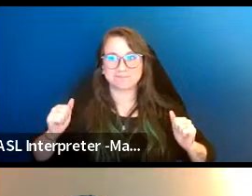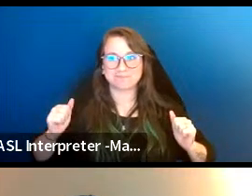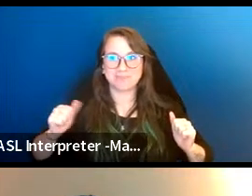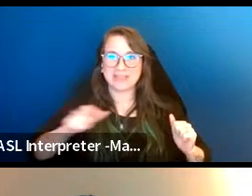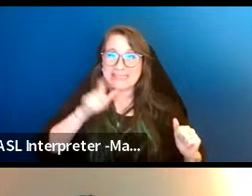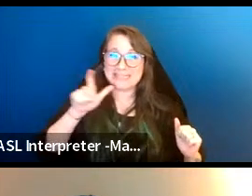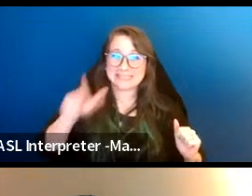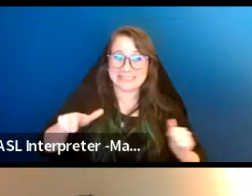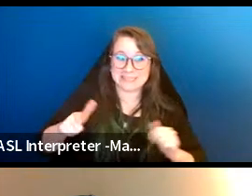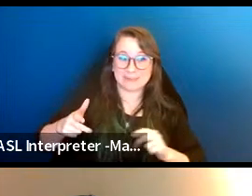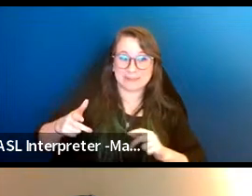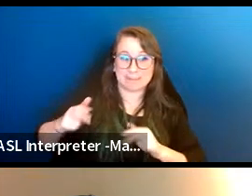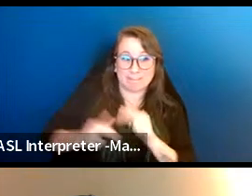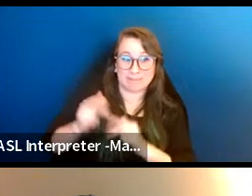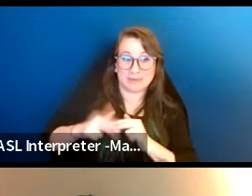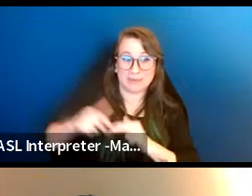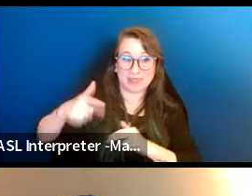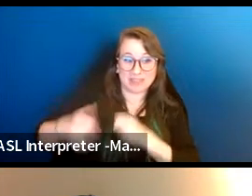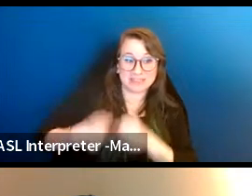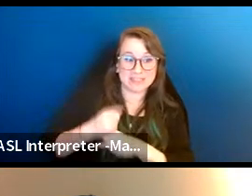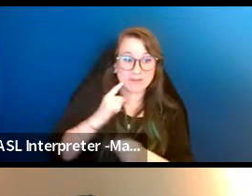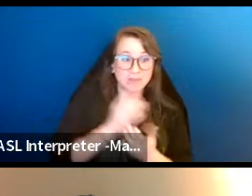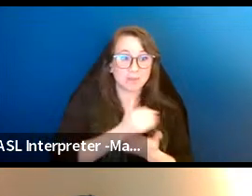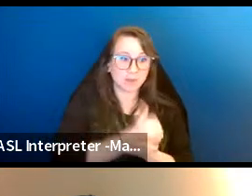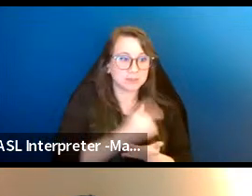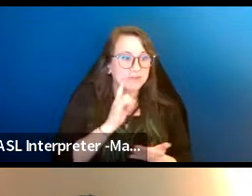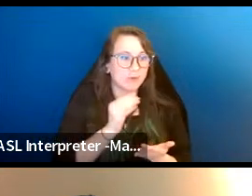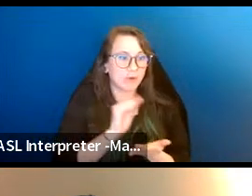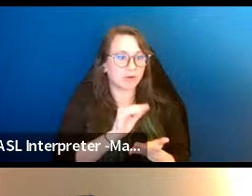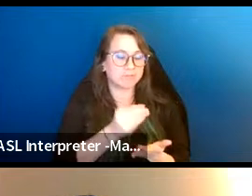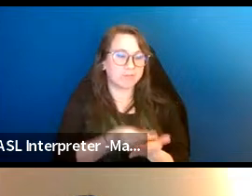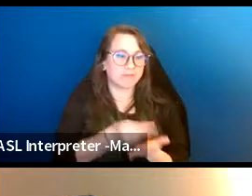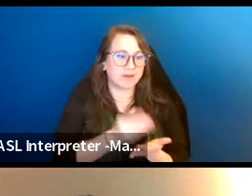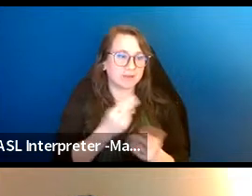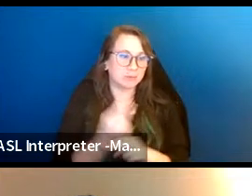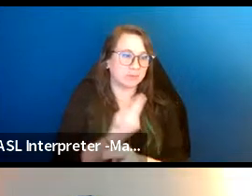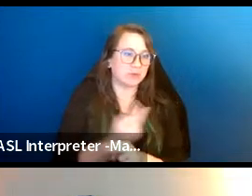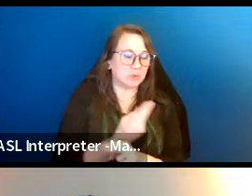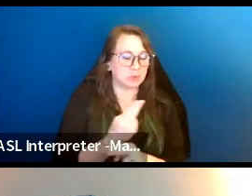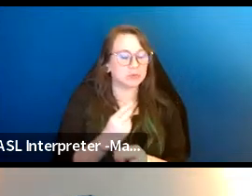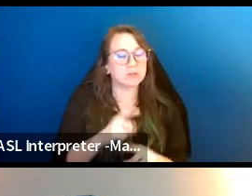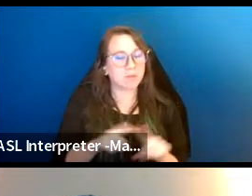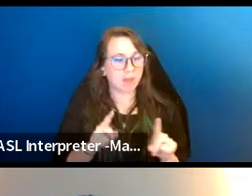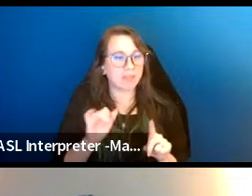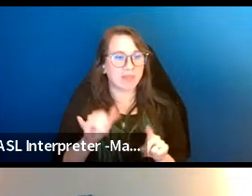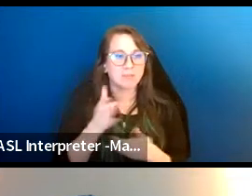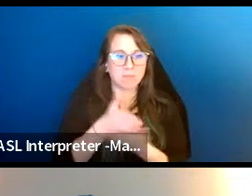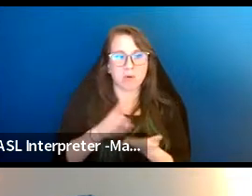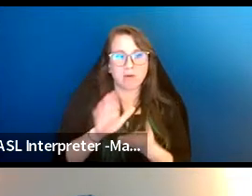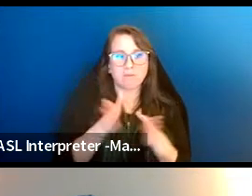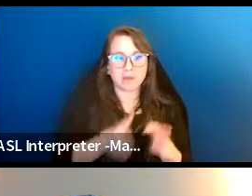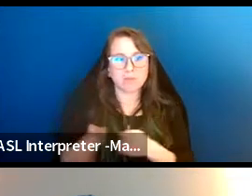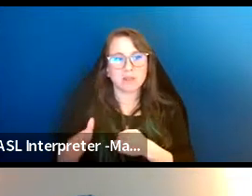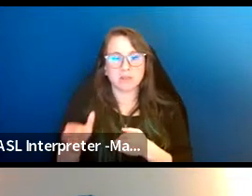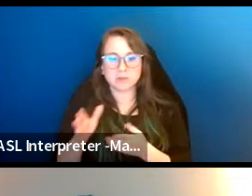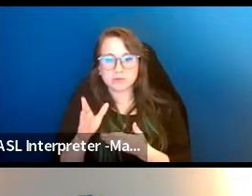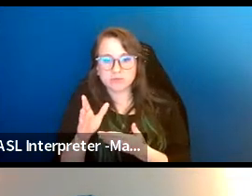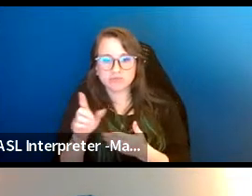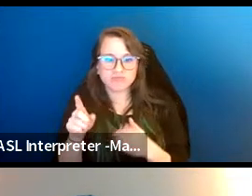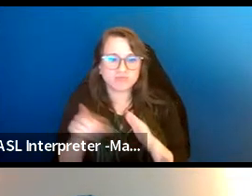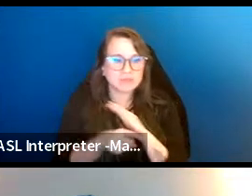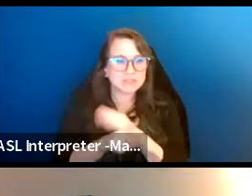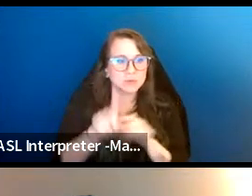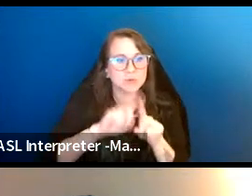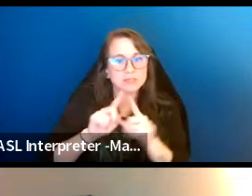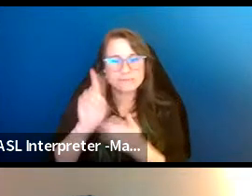built in this budget year in order for those funds to be used. So I was reassured that it is part of their plans to explore design options to activate that